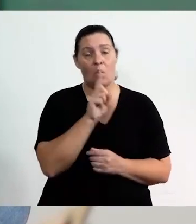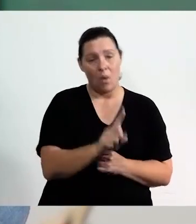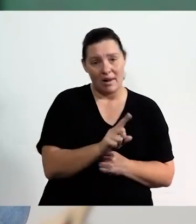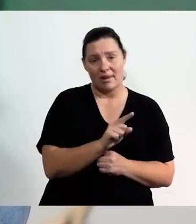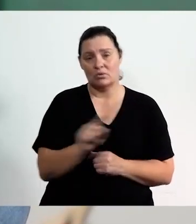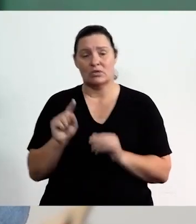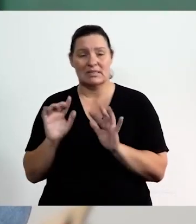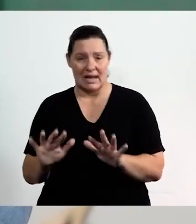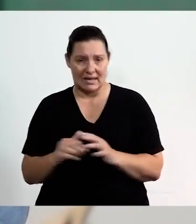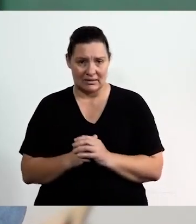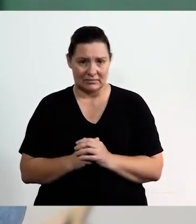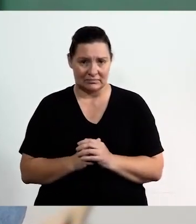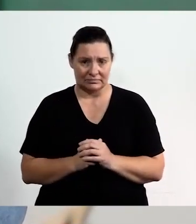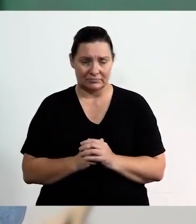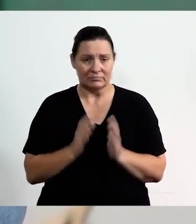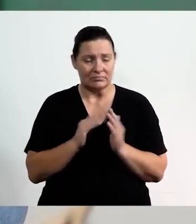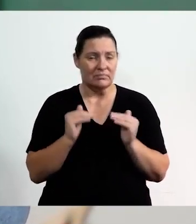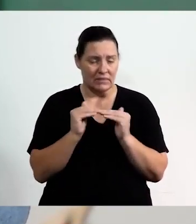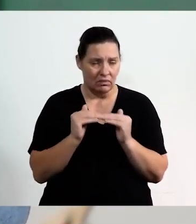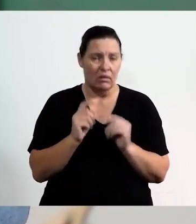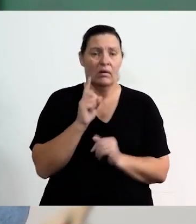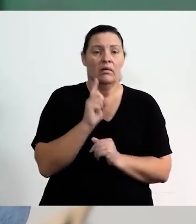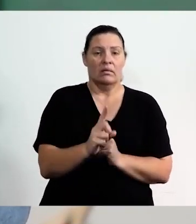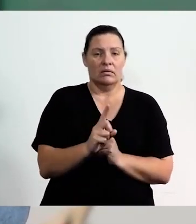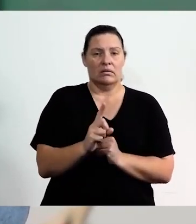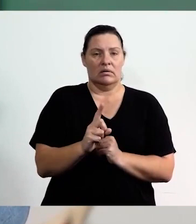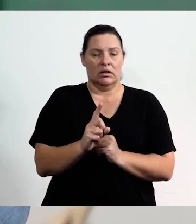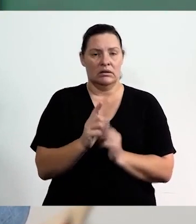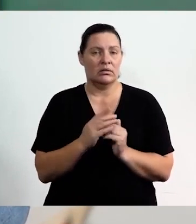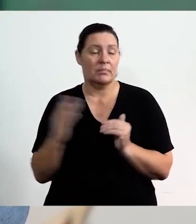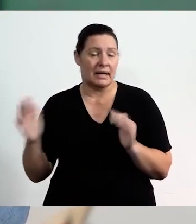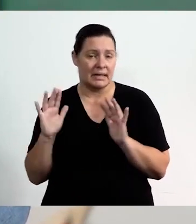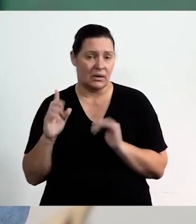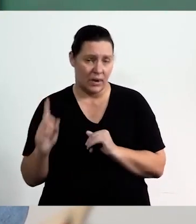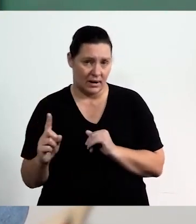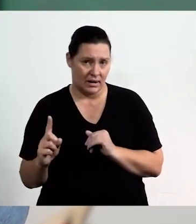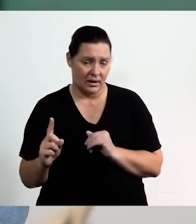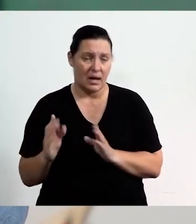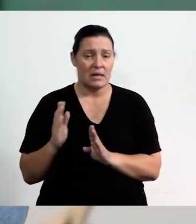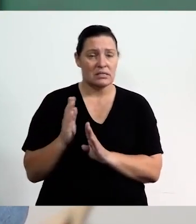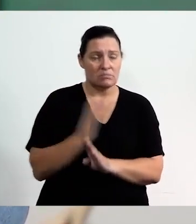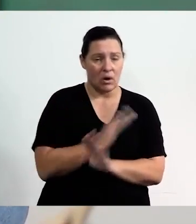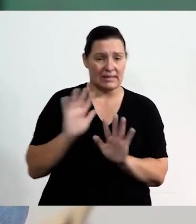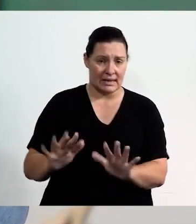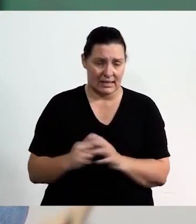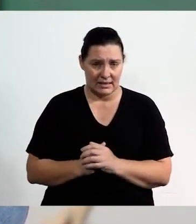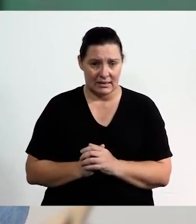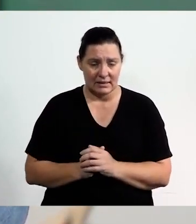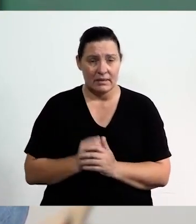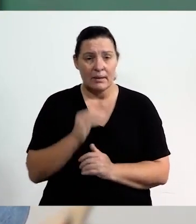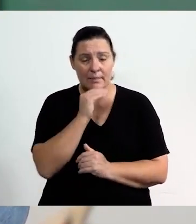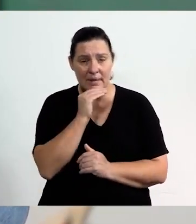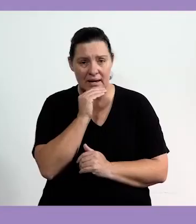be between 1 and 10, or it needs to be equals to 1 or greater than 1 and smaller